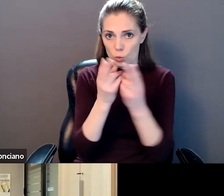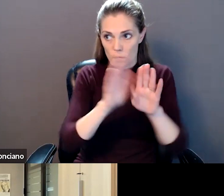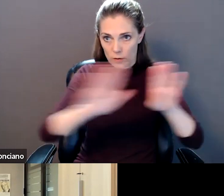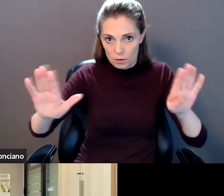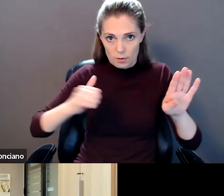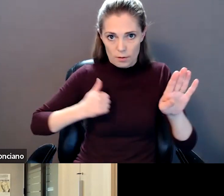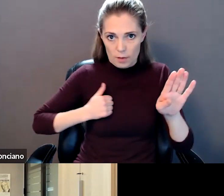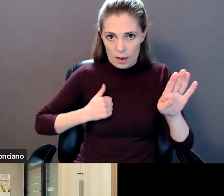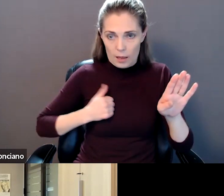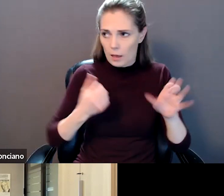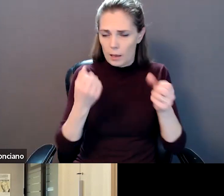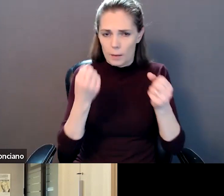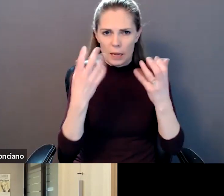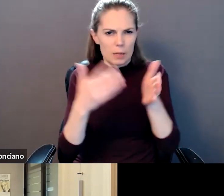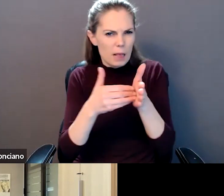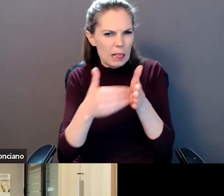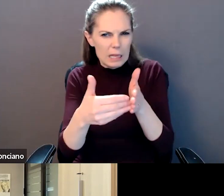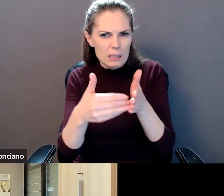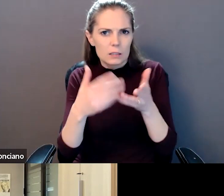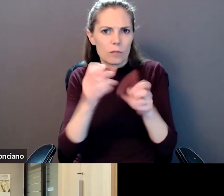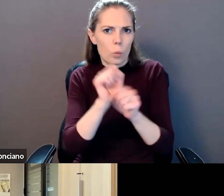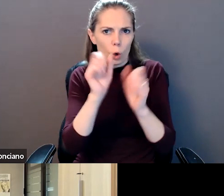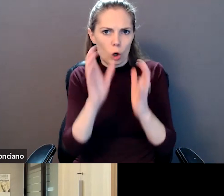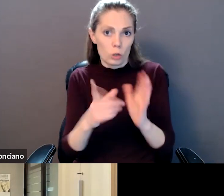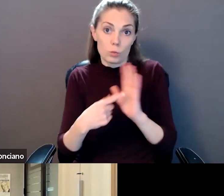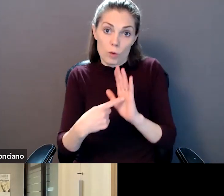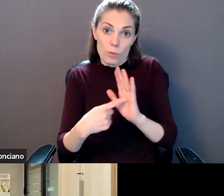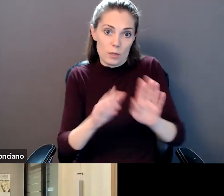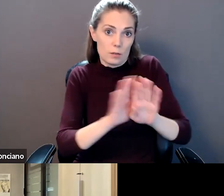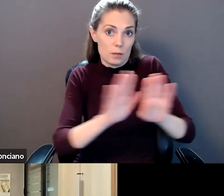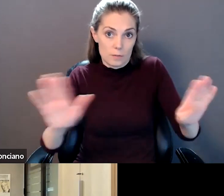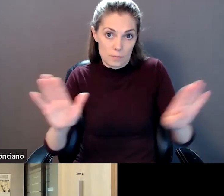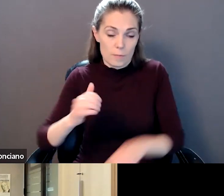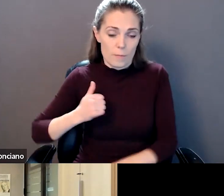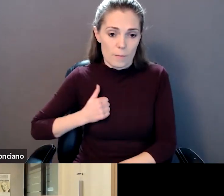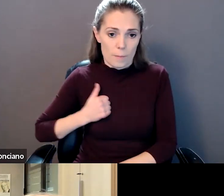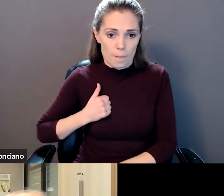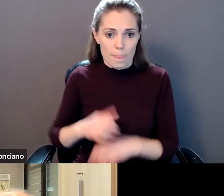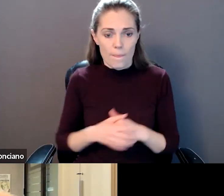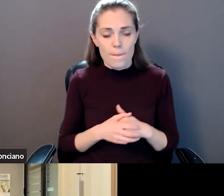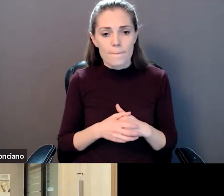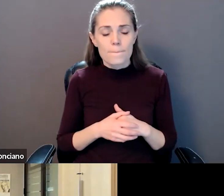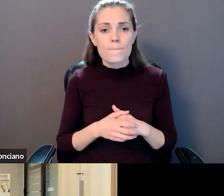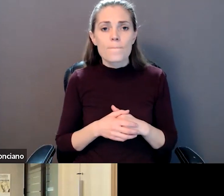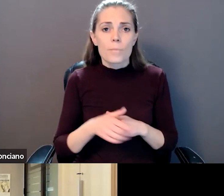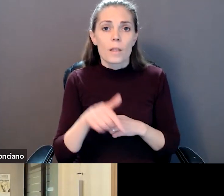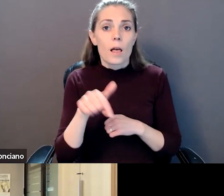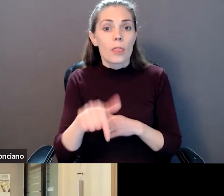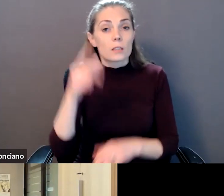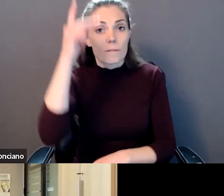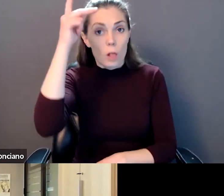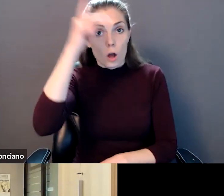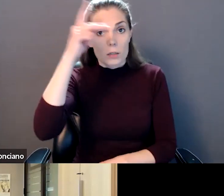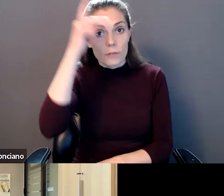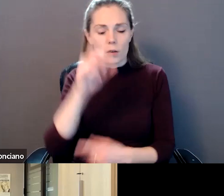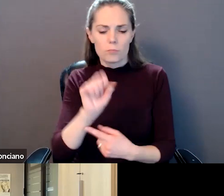represent right across Canada. Really, at the heart of the trade union movement is the philosophy that's based on social justice,